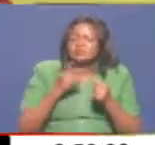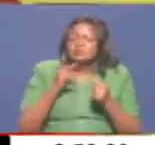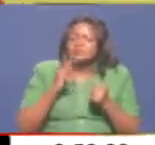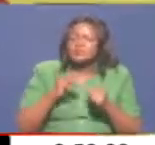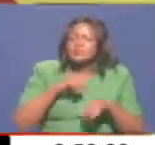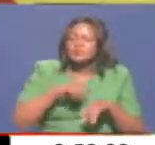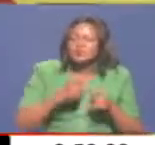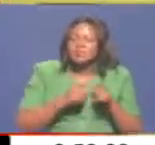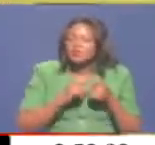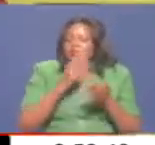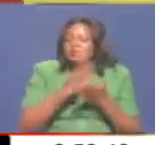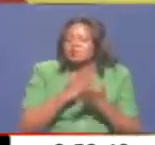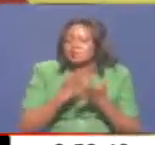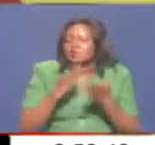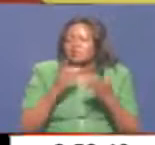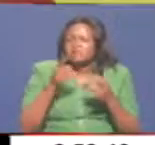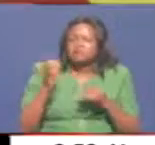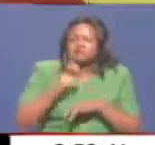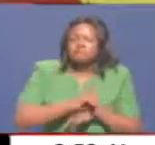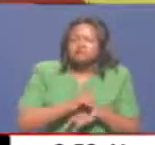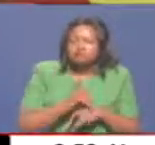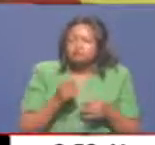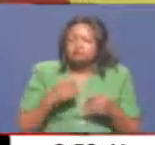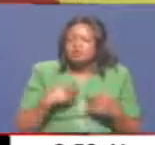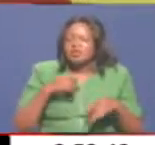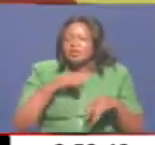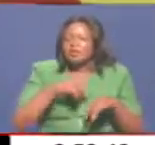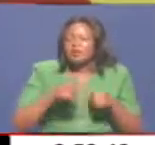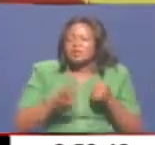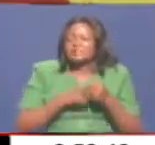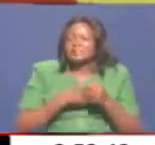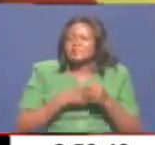some sections on this day took us 7 hours.